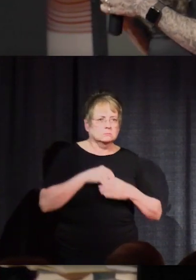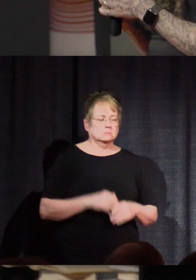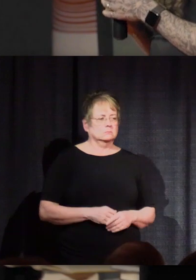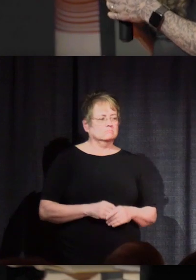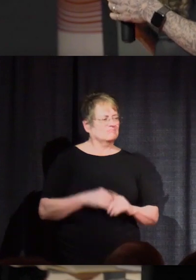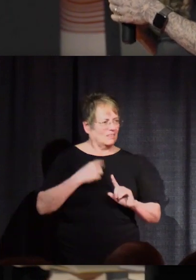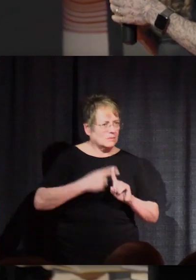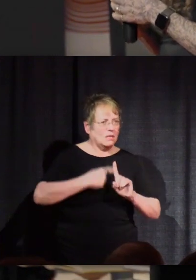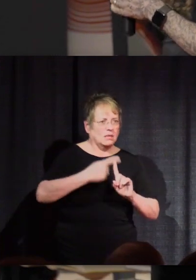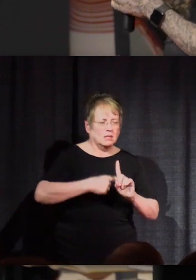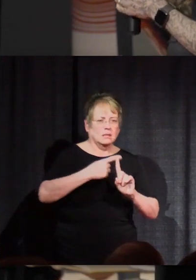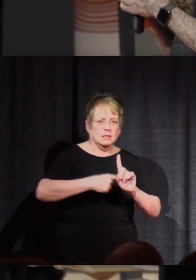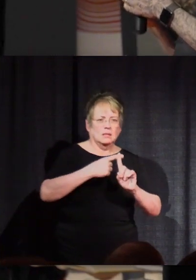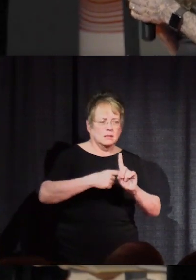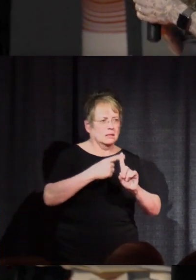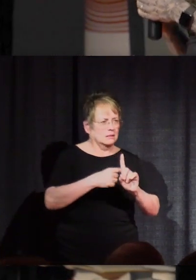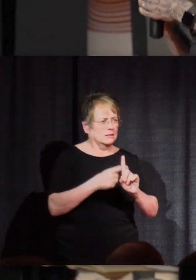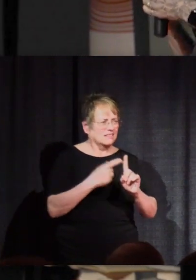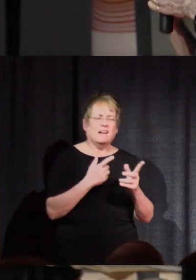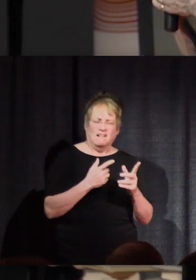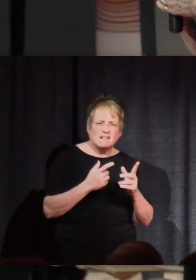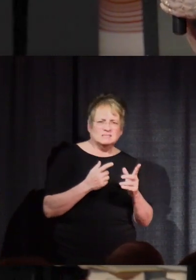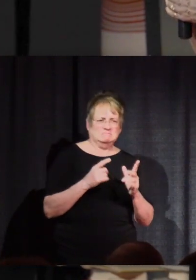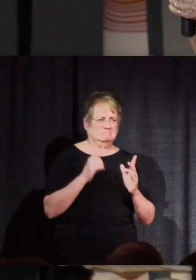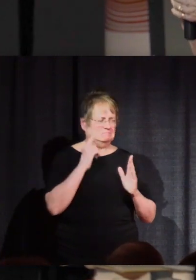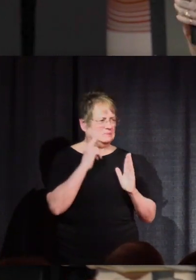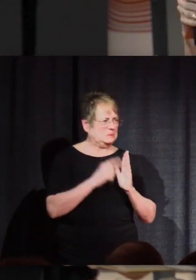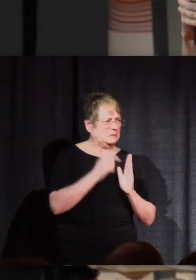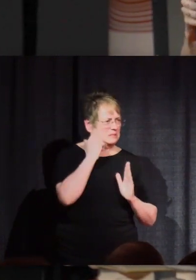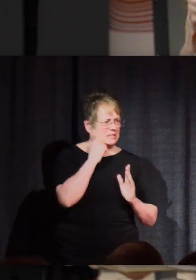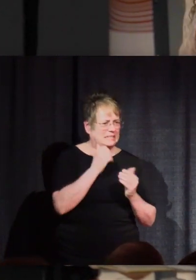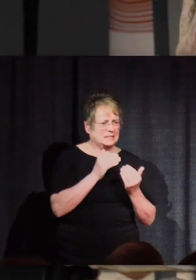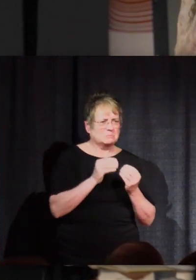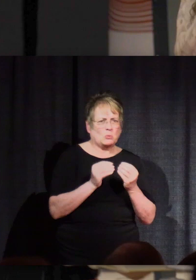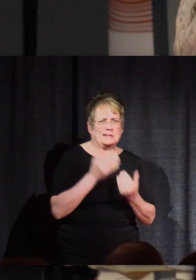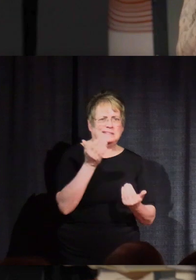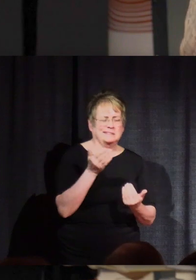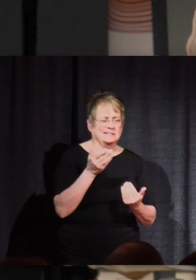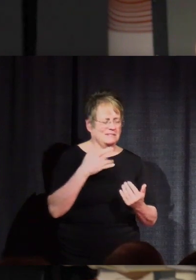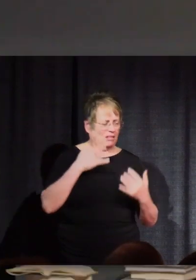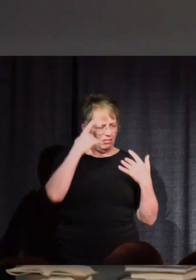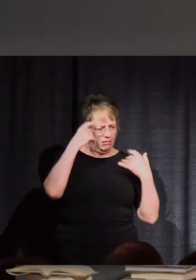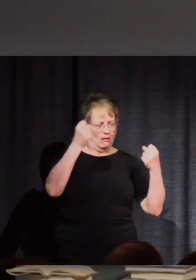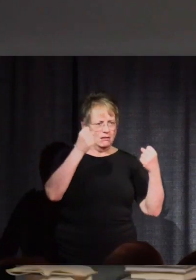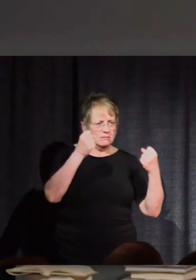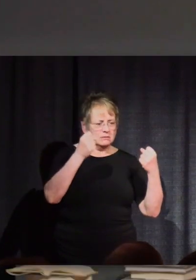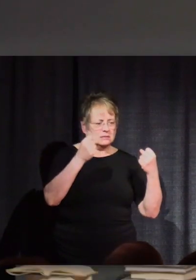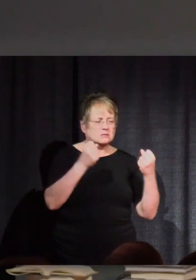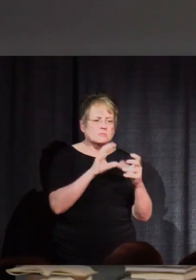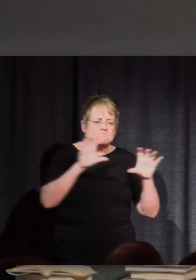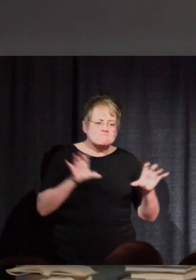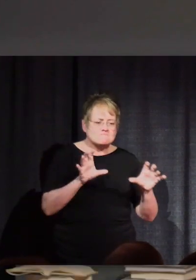And as the months passed, the days became easier, and my confidence grew. I put action towards being